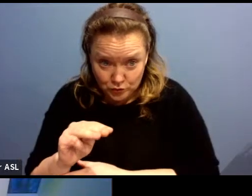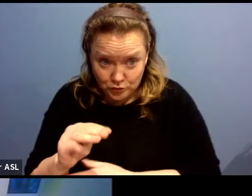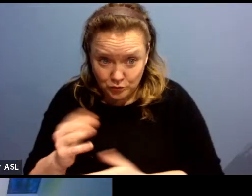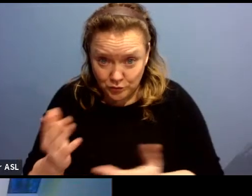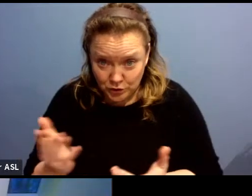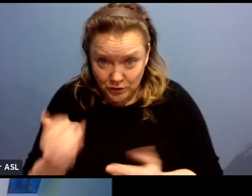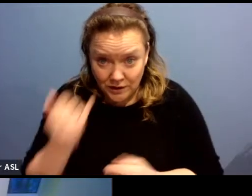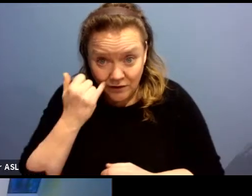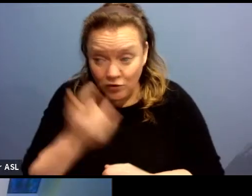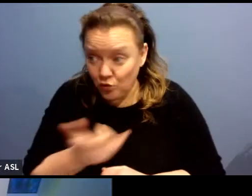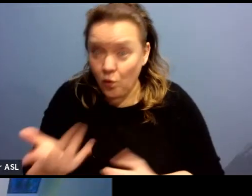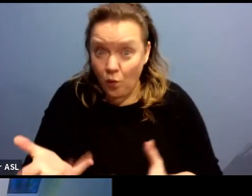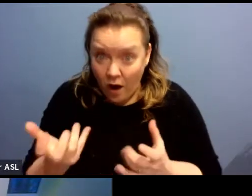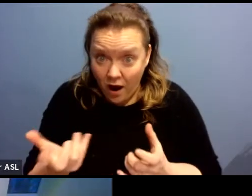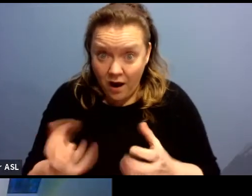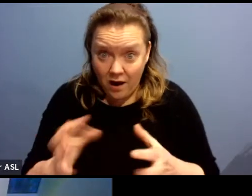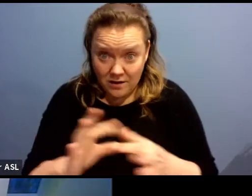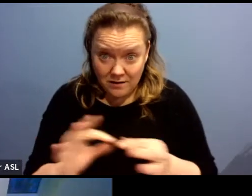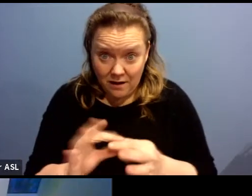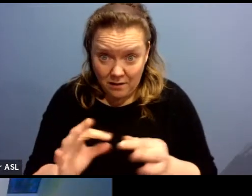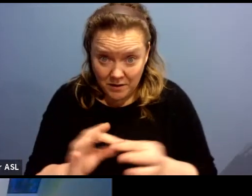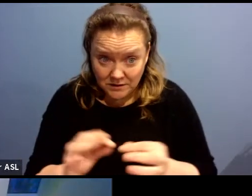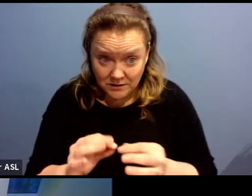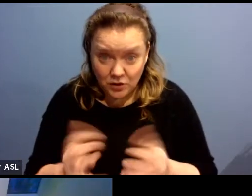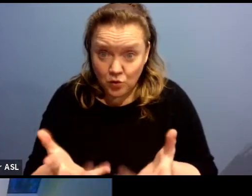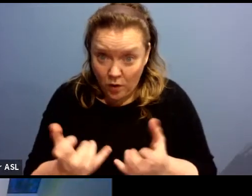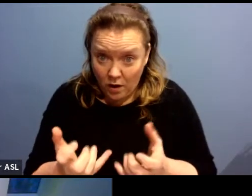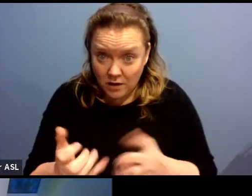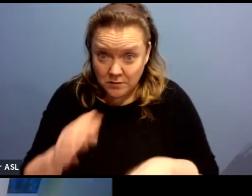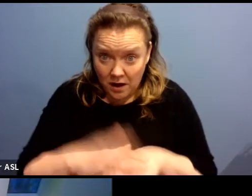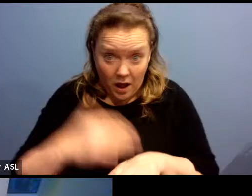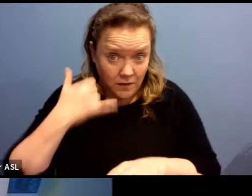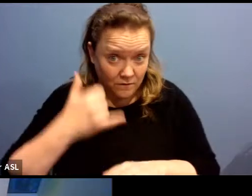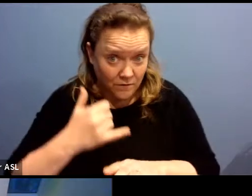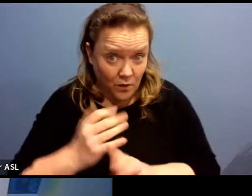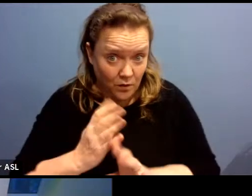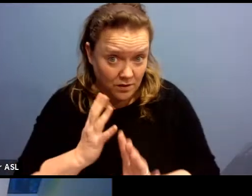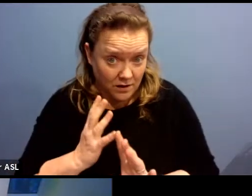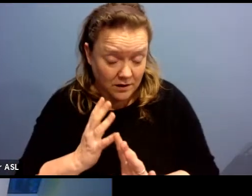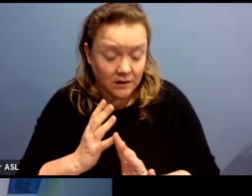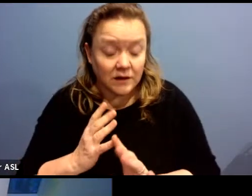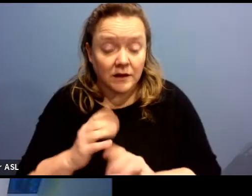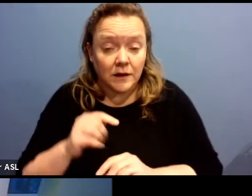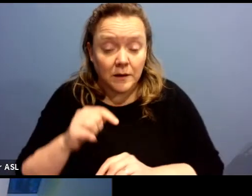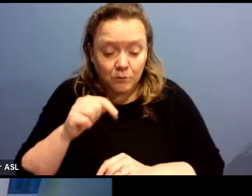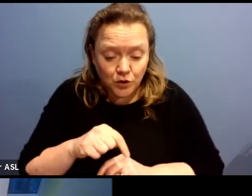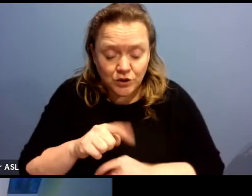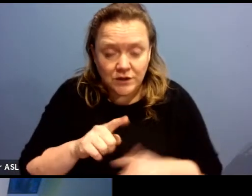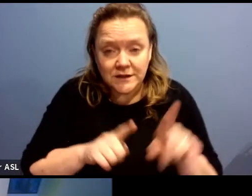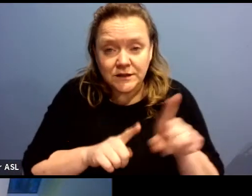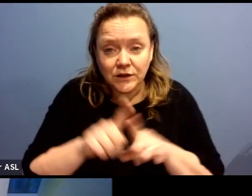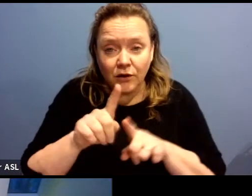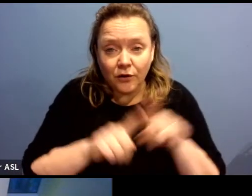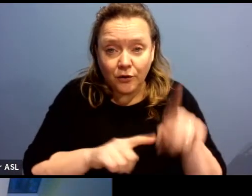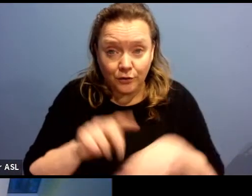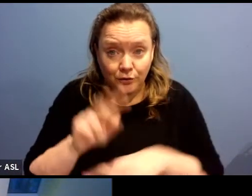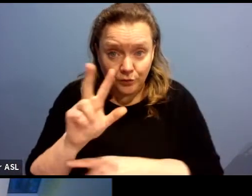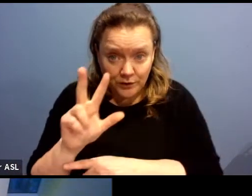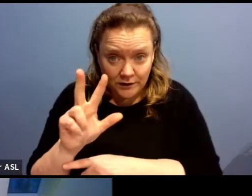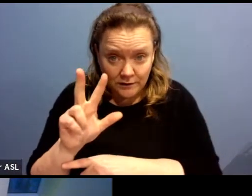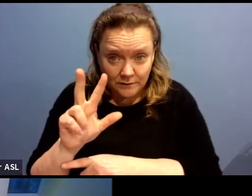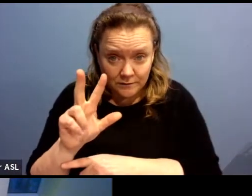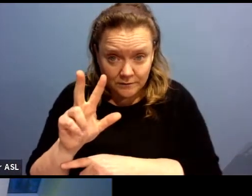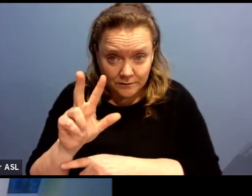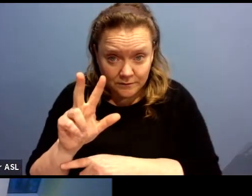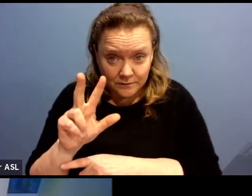make a testimony and to be placed in the speaker's queue, please press *3. And if you would like